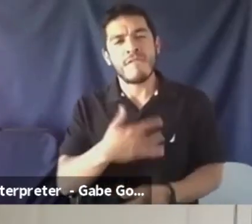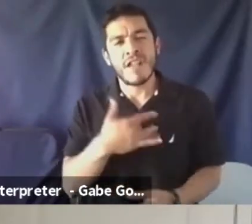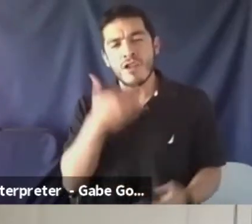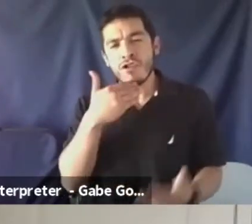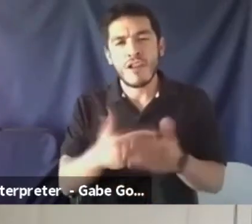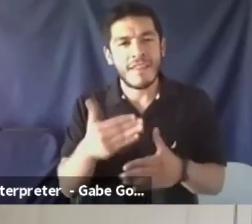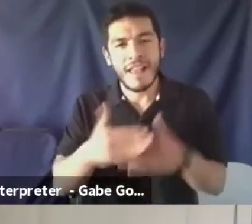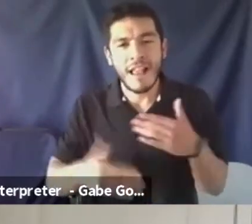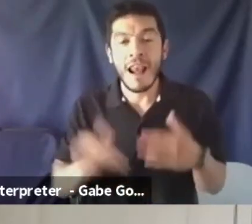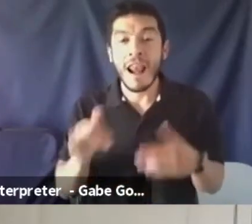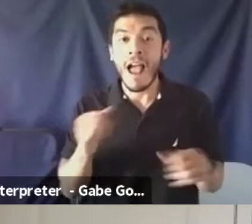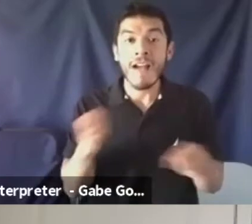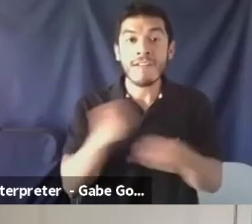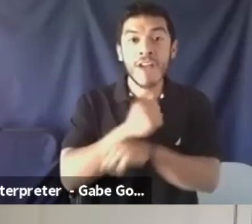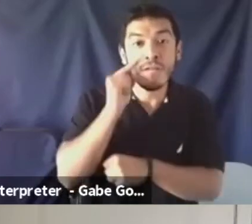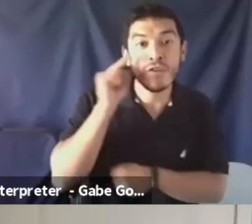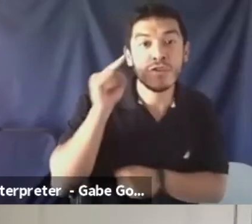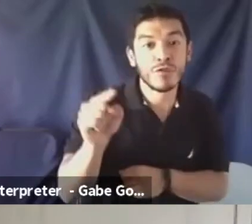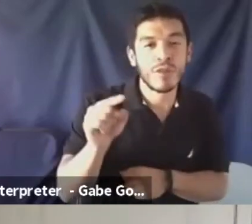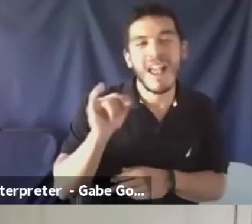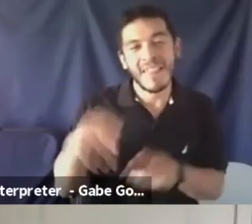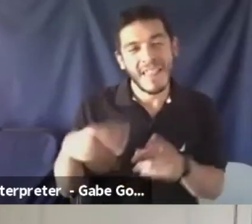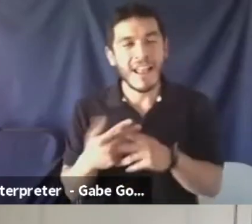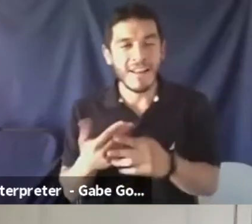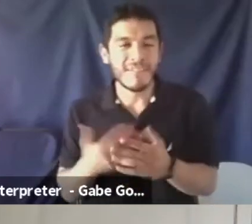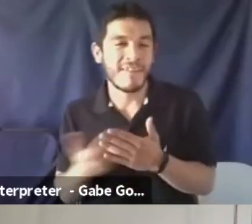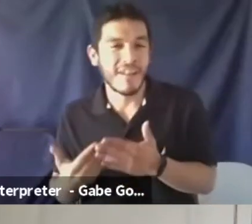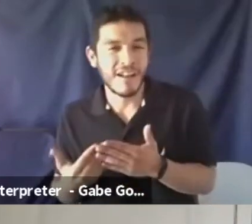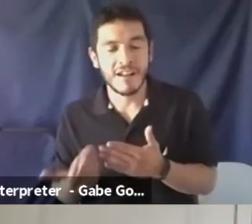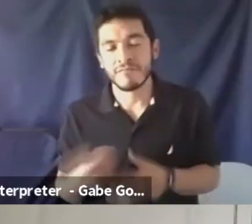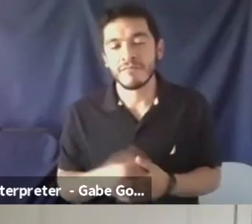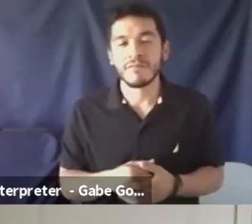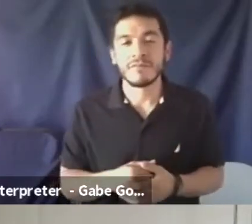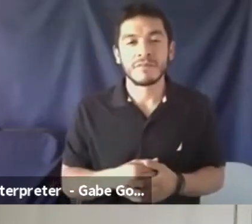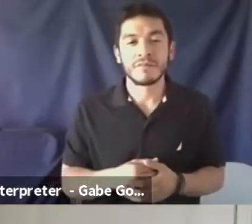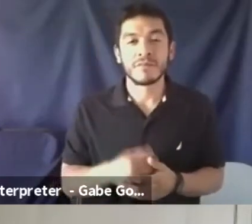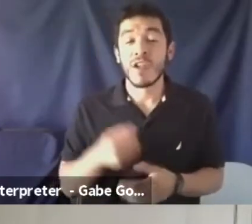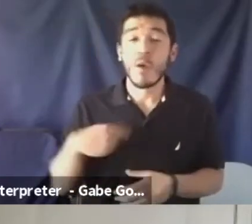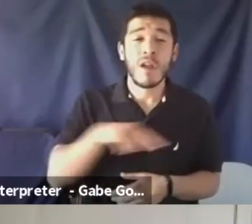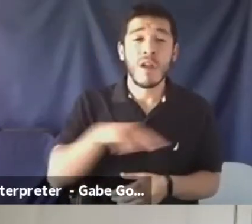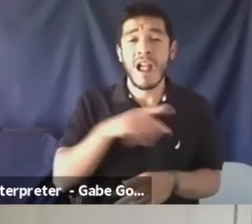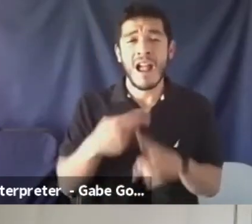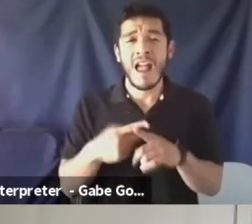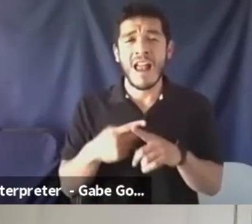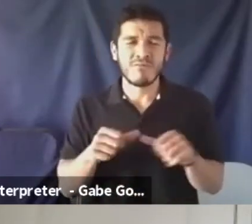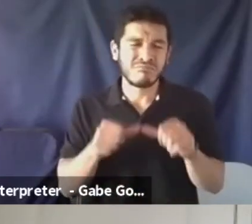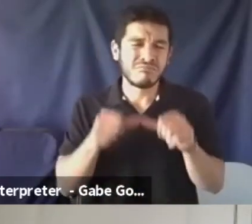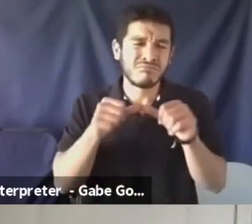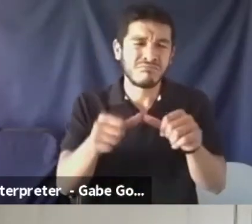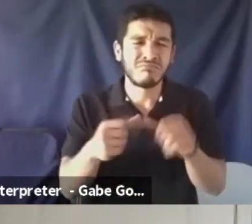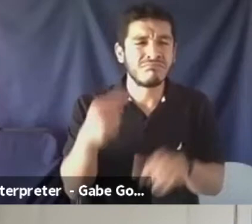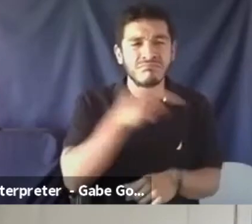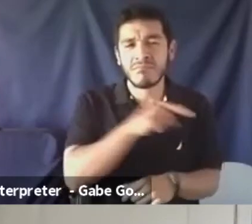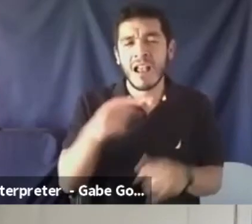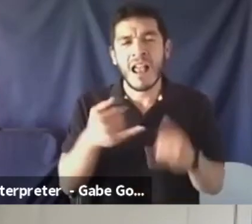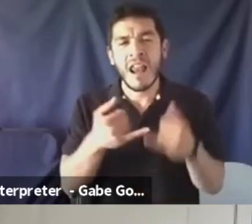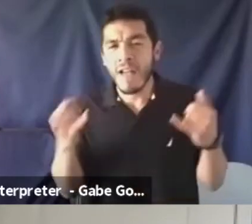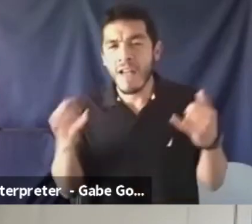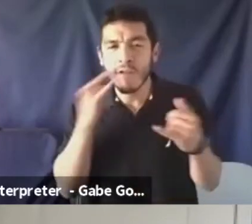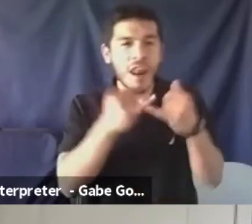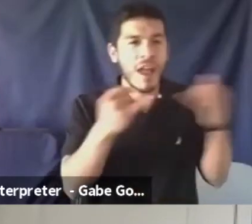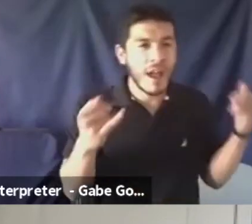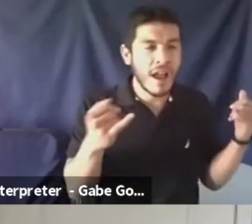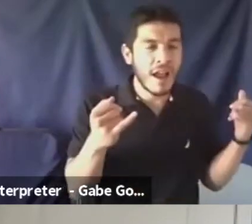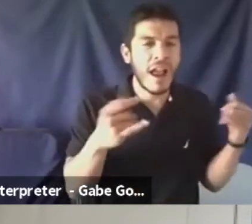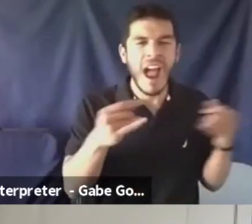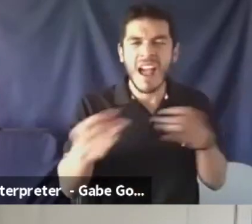for you, you know, that type of thing. So yeah, we just kind of went back and forth line for line and just came up